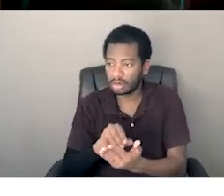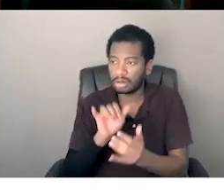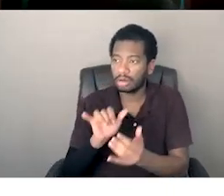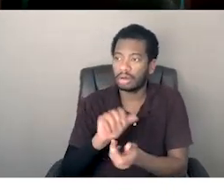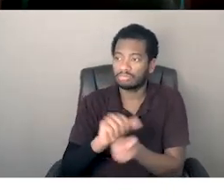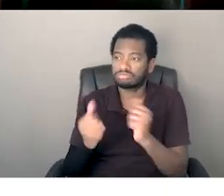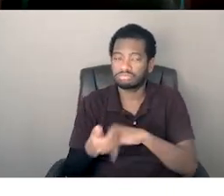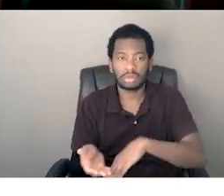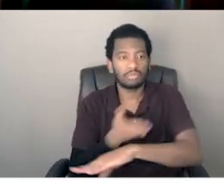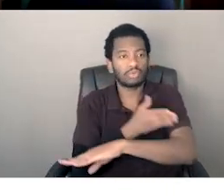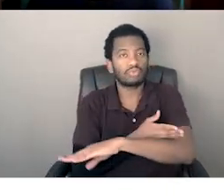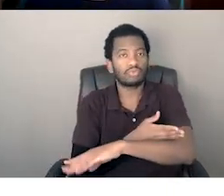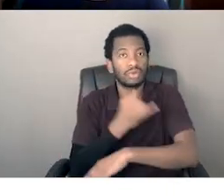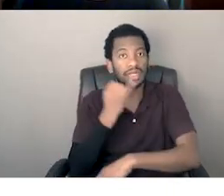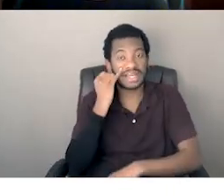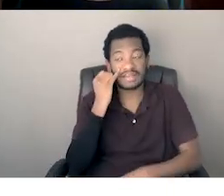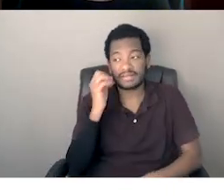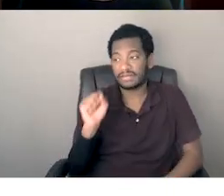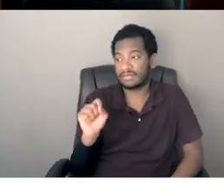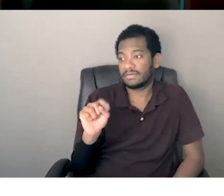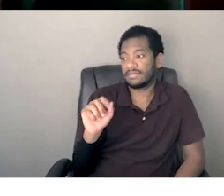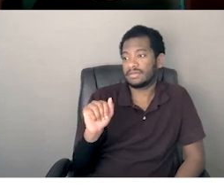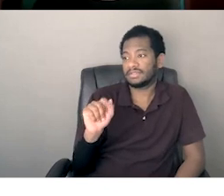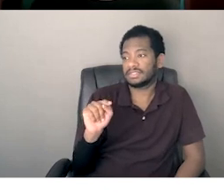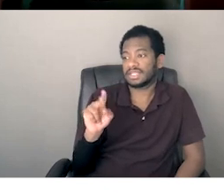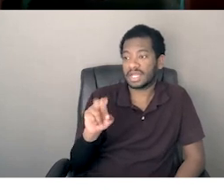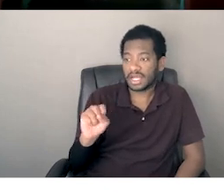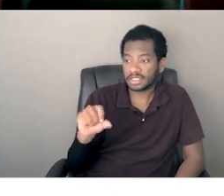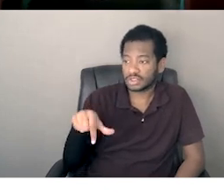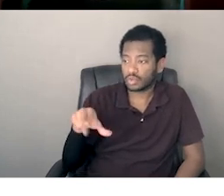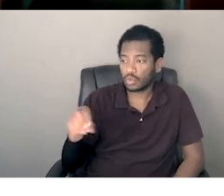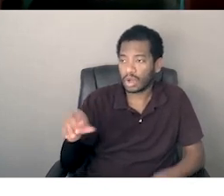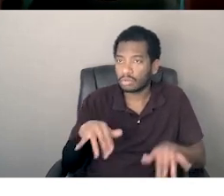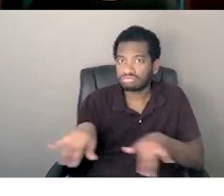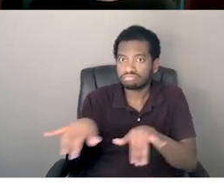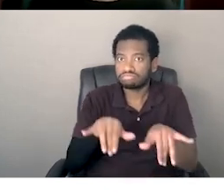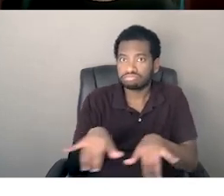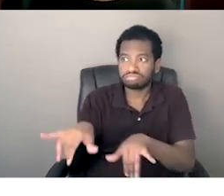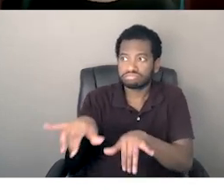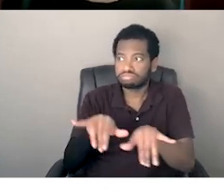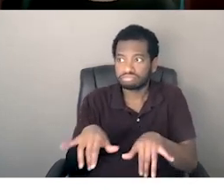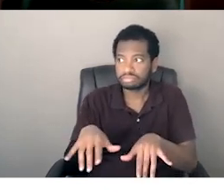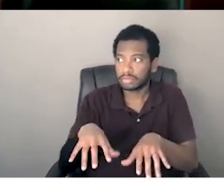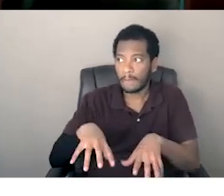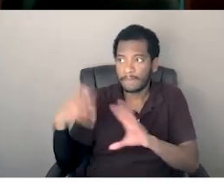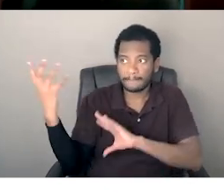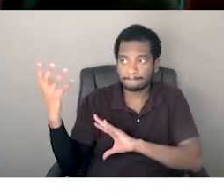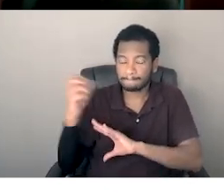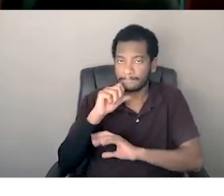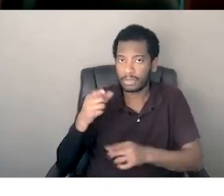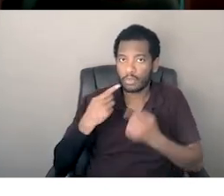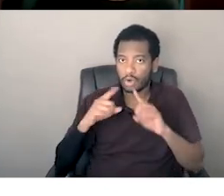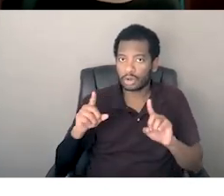harmful, there really is no other option than to innovate. And so how can we prioritize